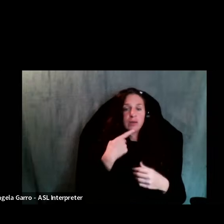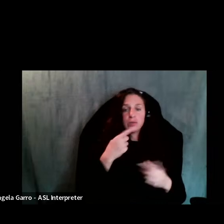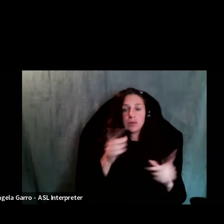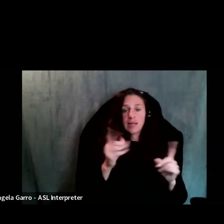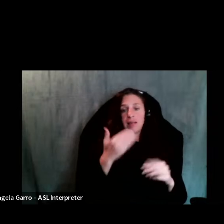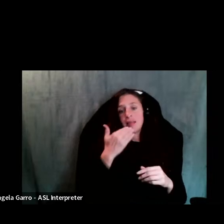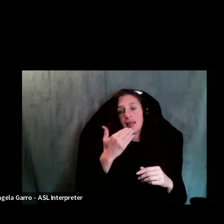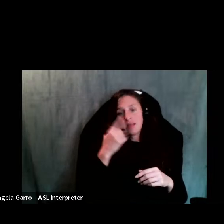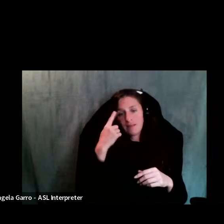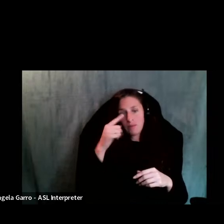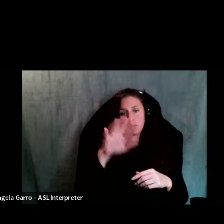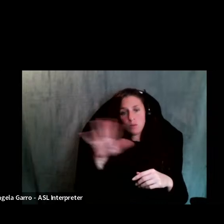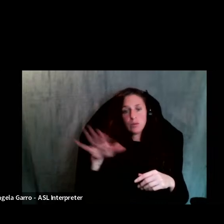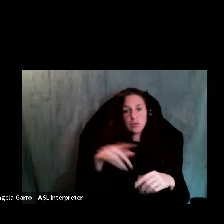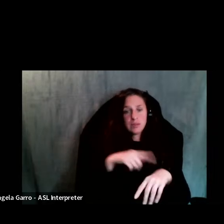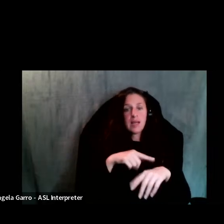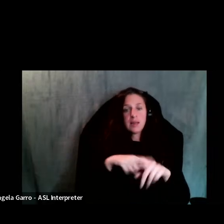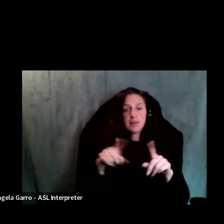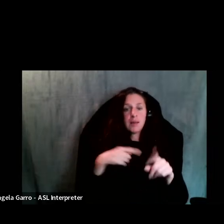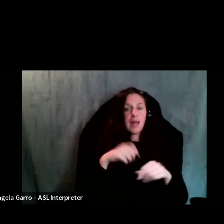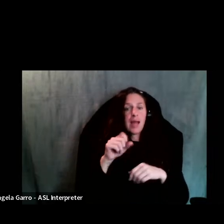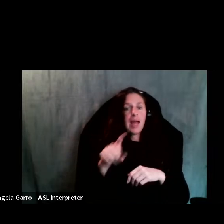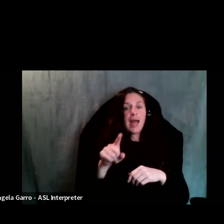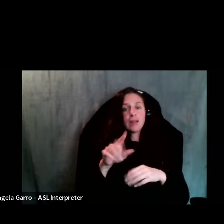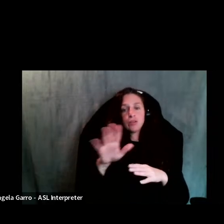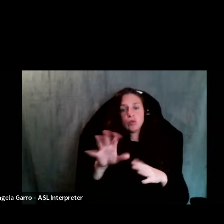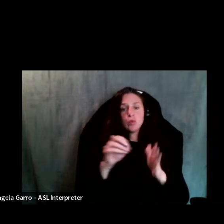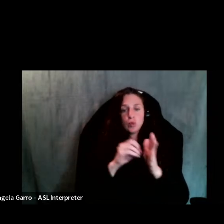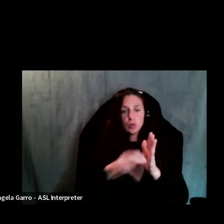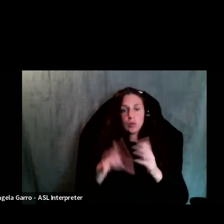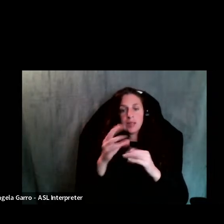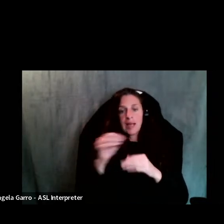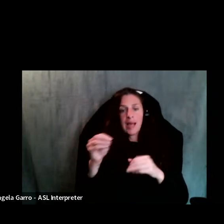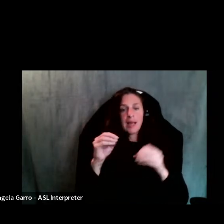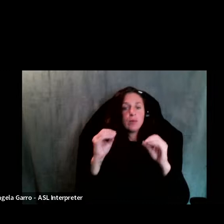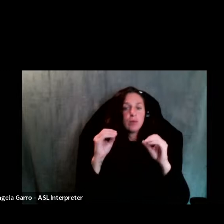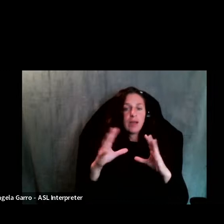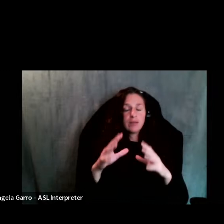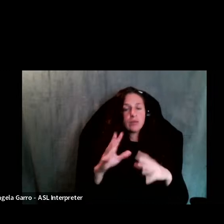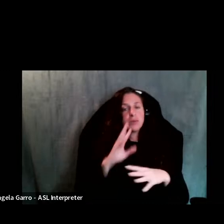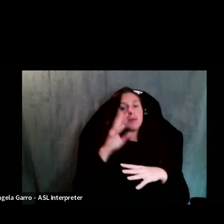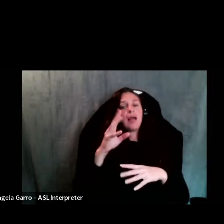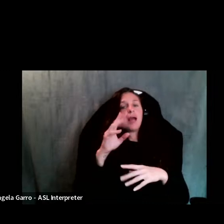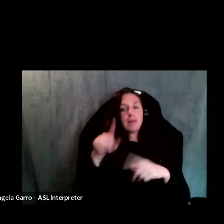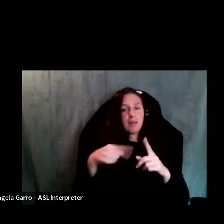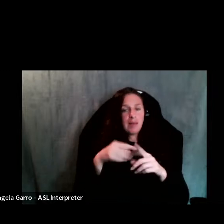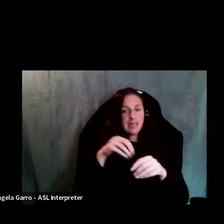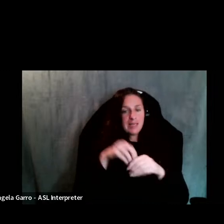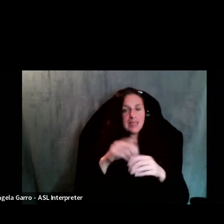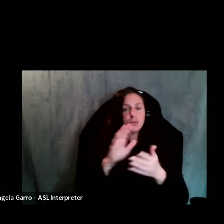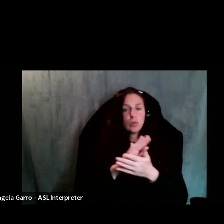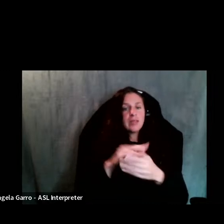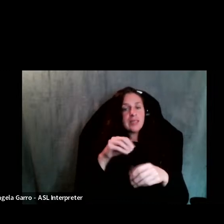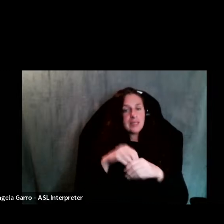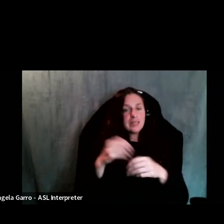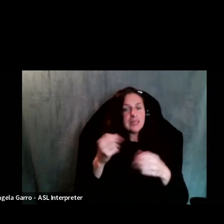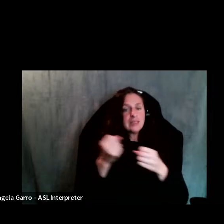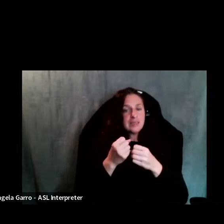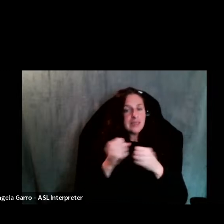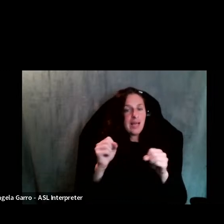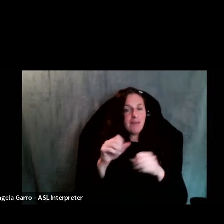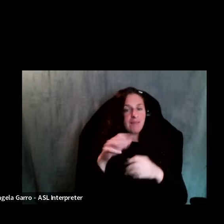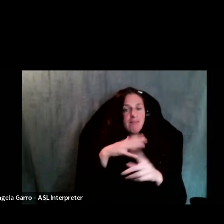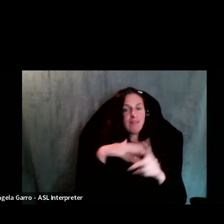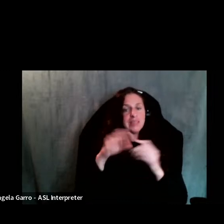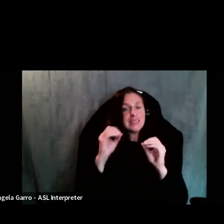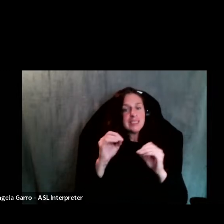you for your time, but I'm asking that you let your students and professors speak up about this in schools, specifically in space environments. Teach your children